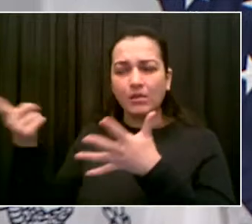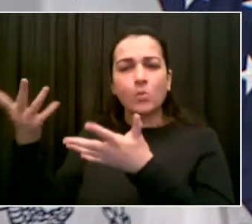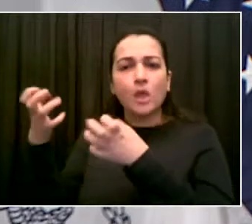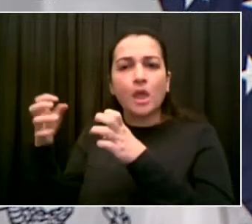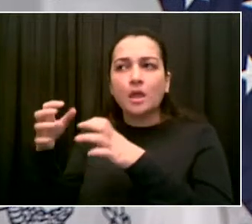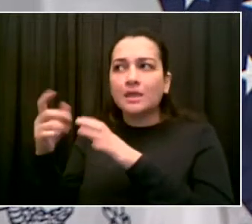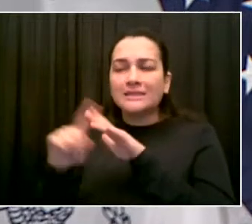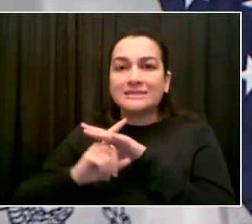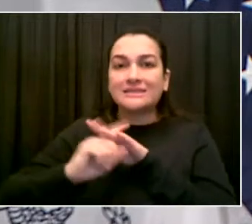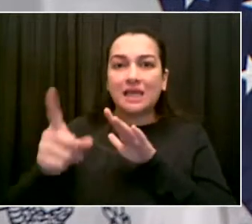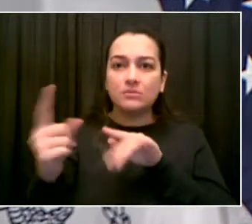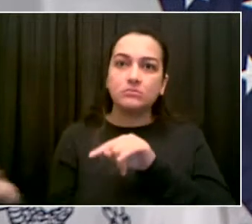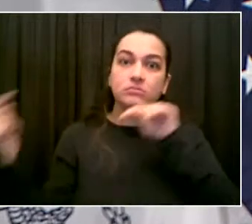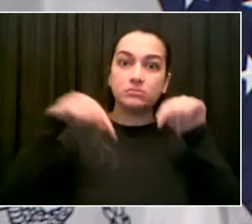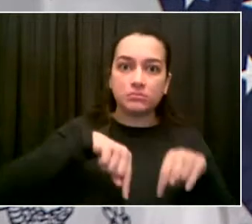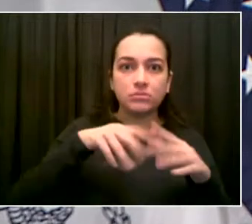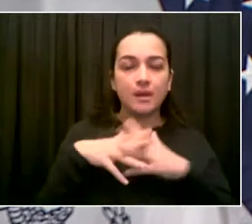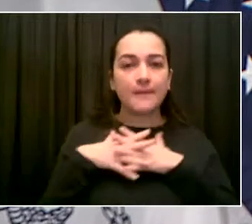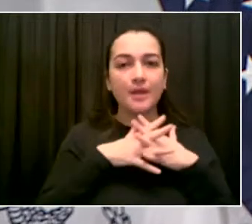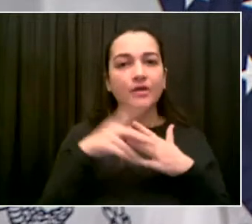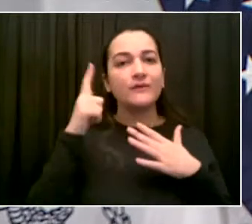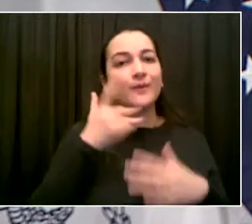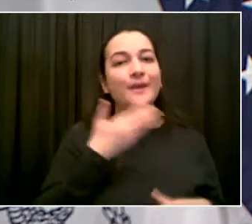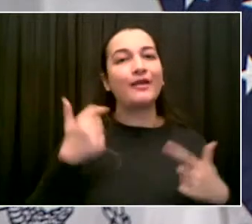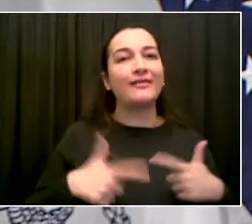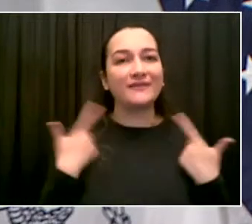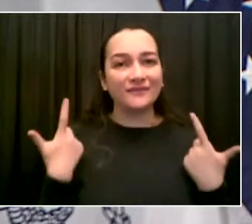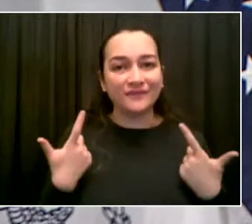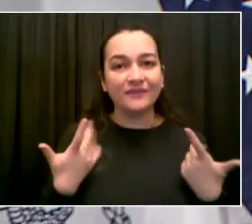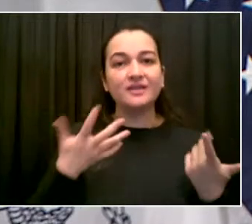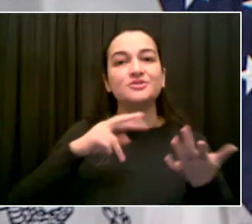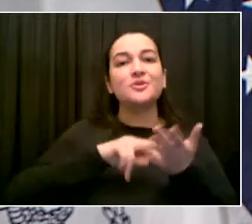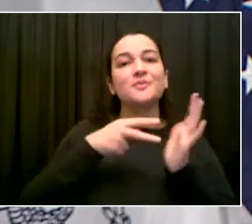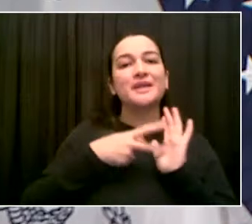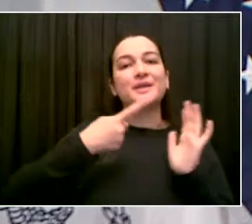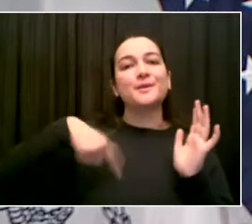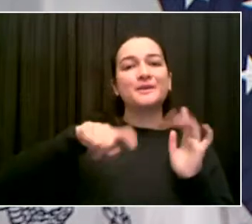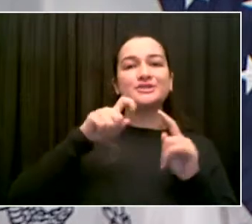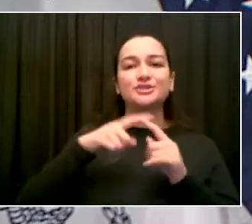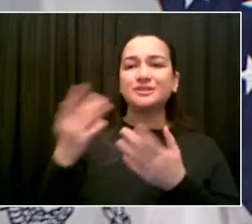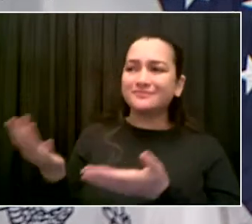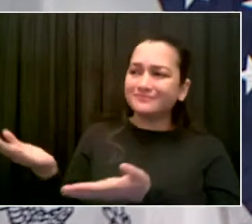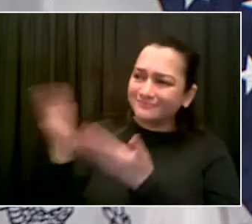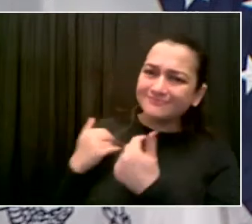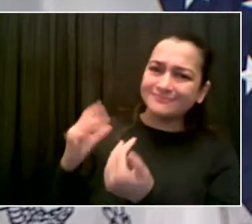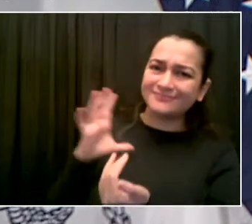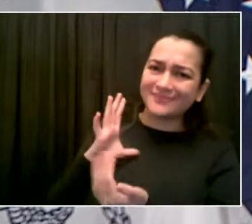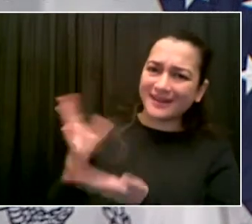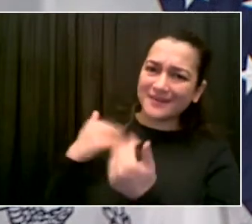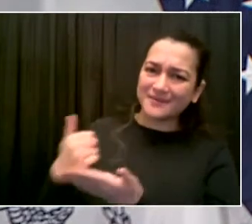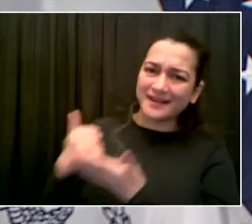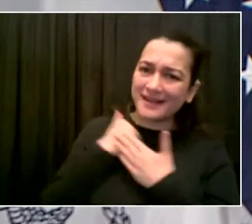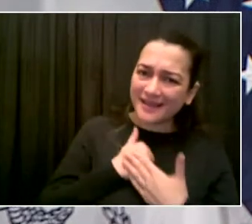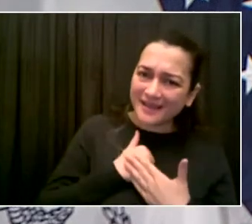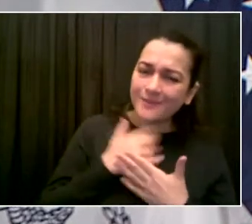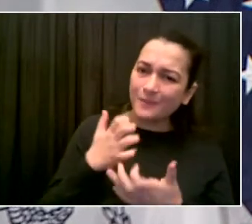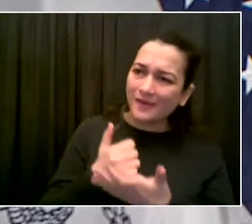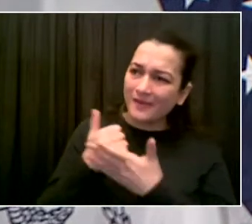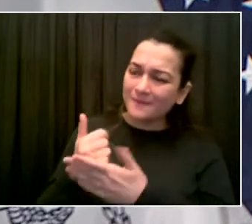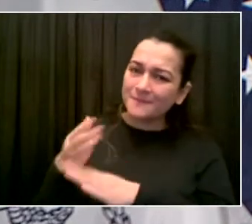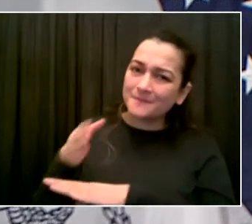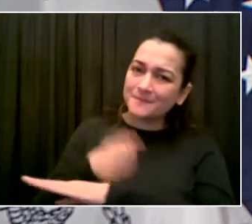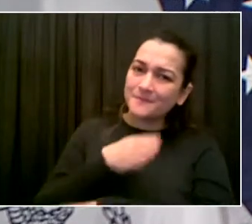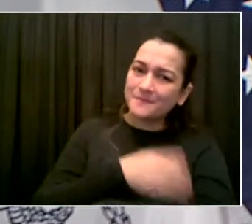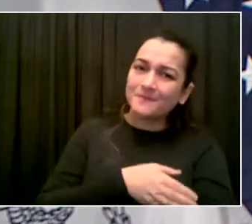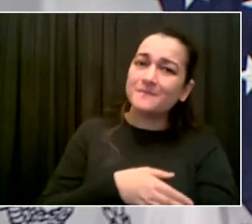deep involvement in Central America. We have very much been part of what has created both the good and bad there.